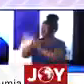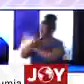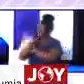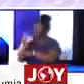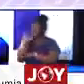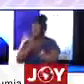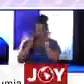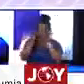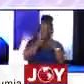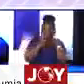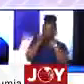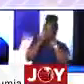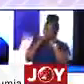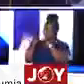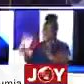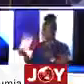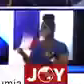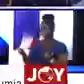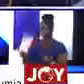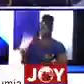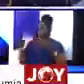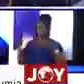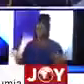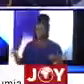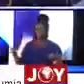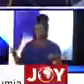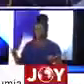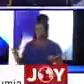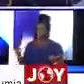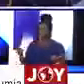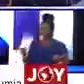in the midst of a global crisis,